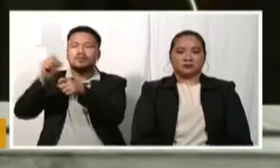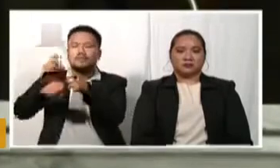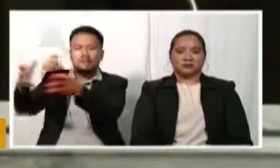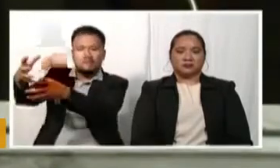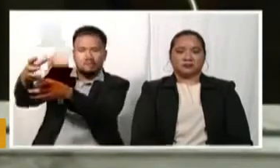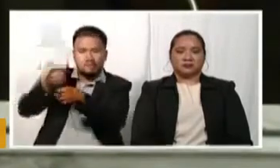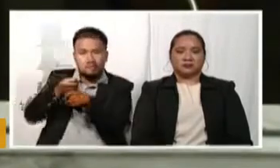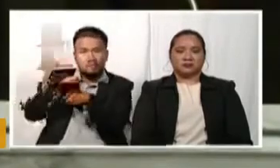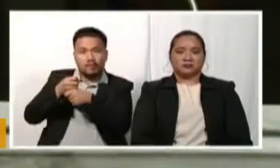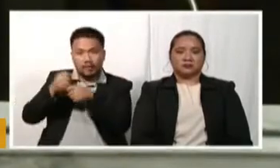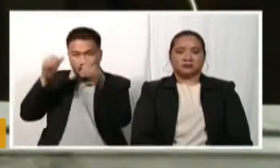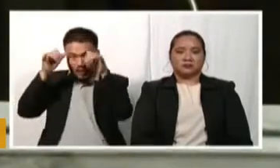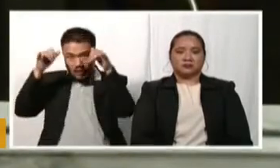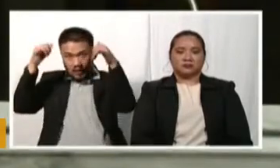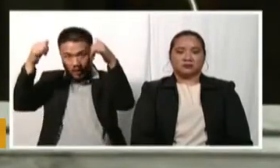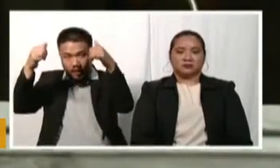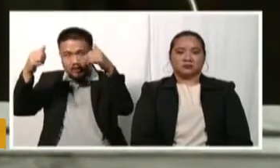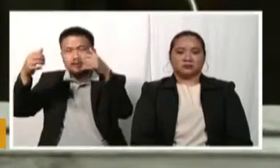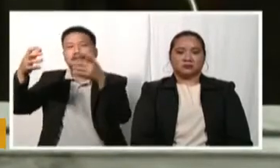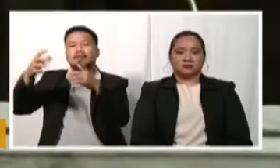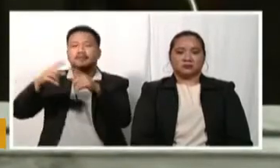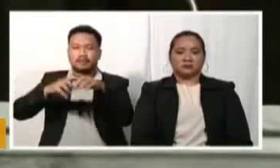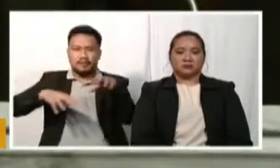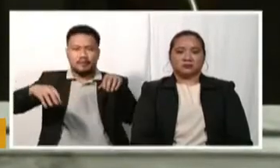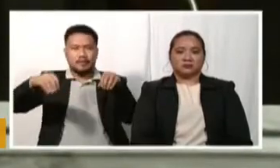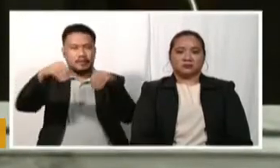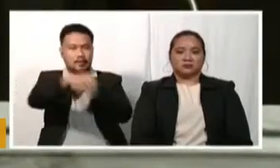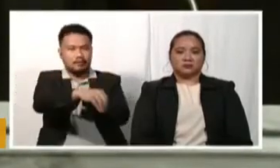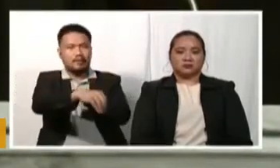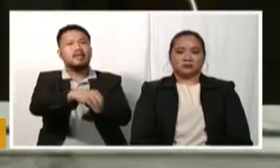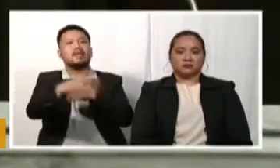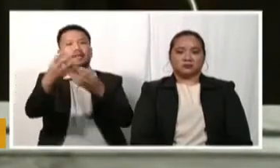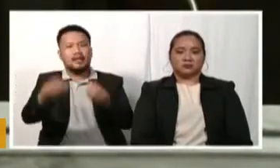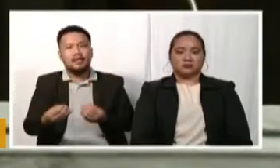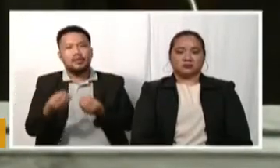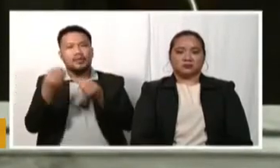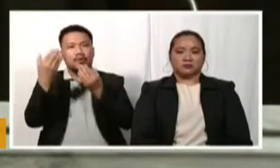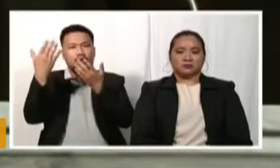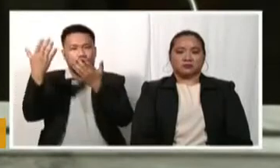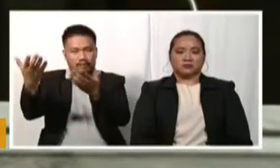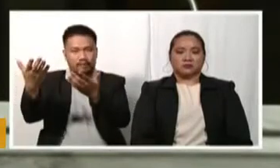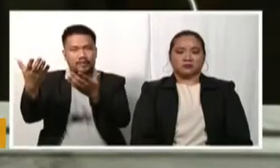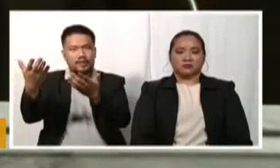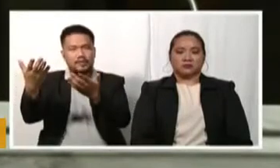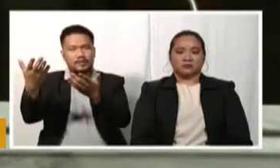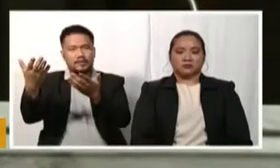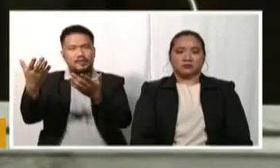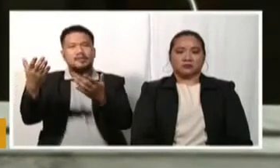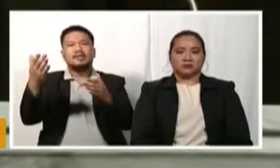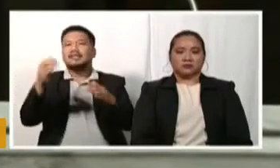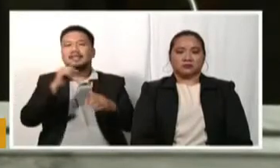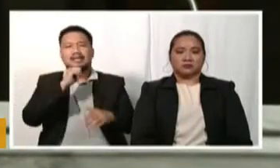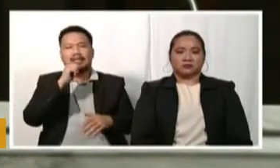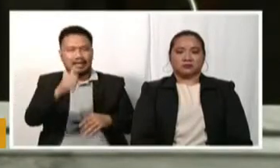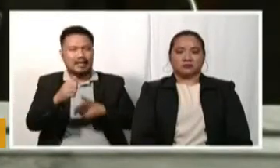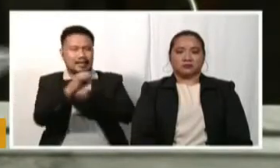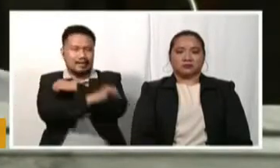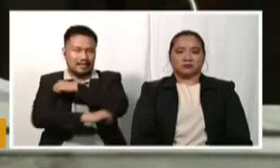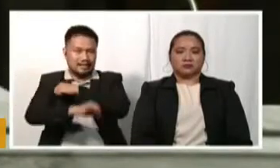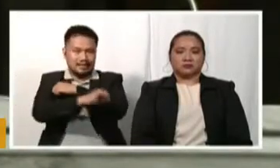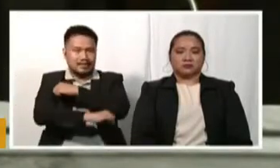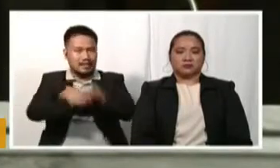ram and offered it up as a holocaust in place of his